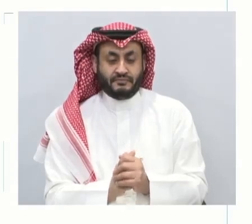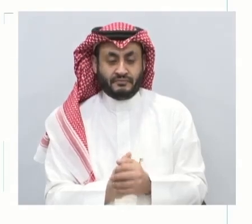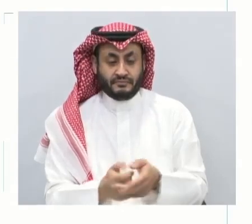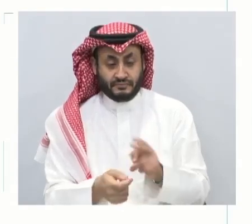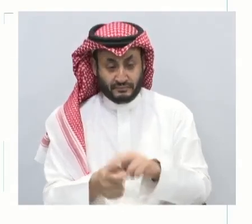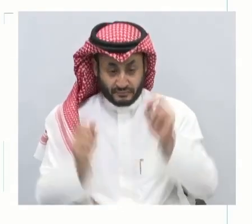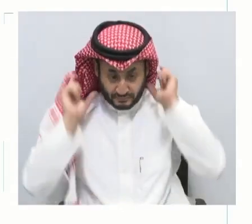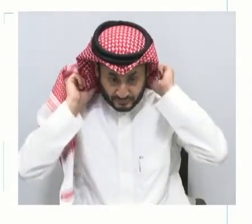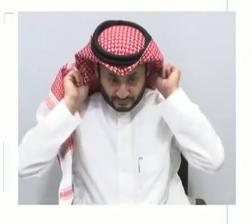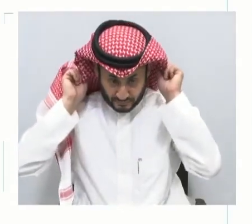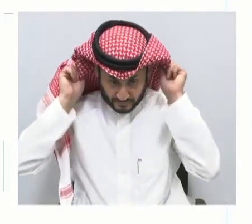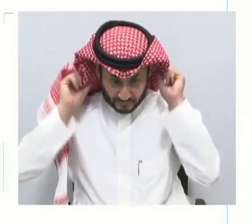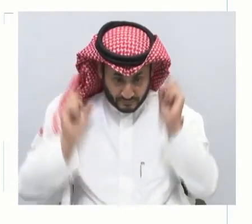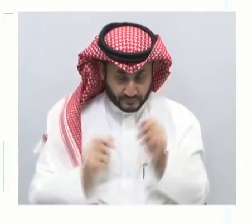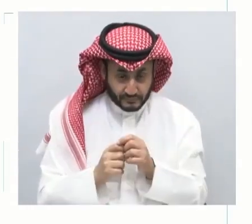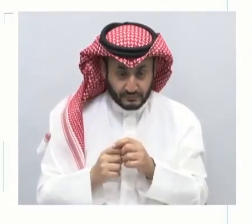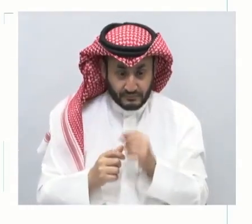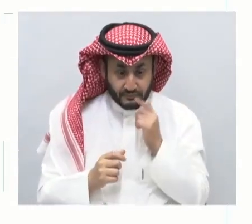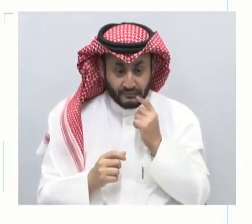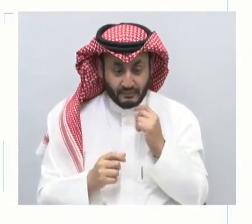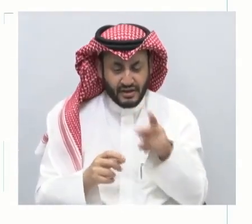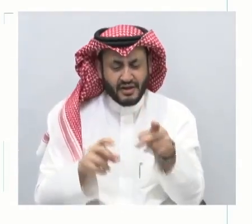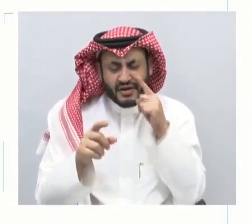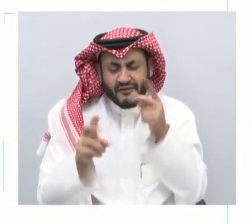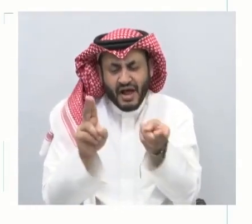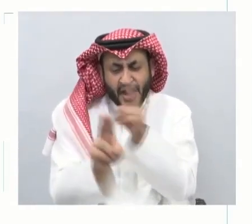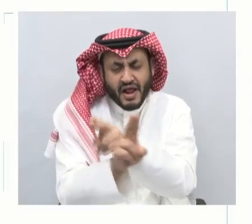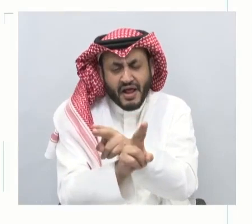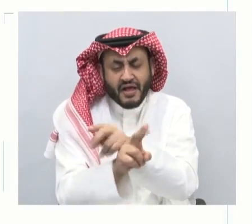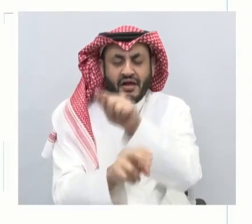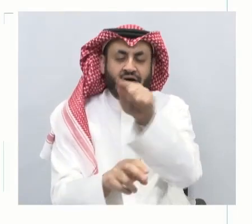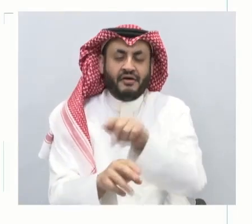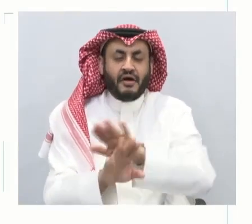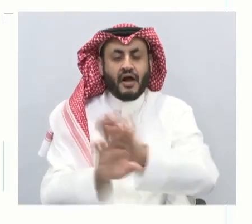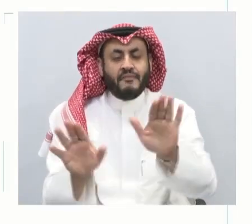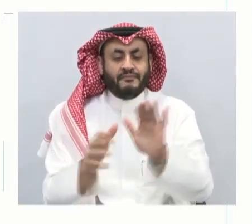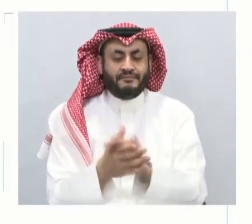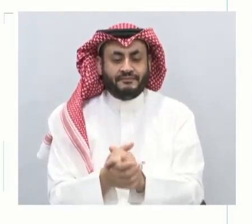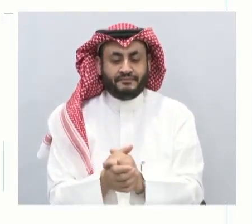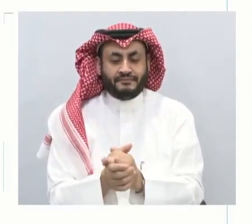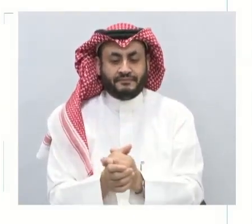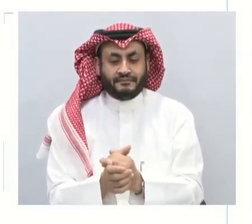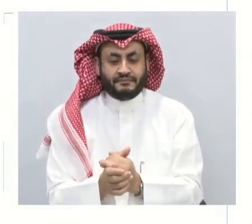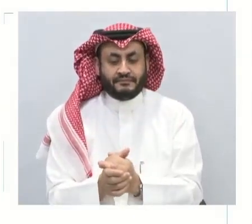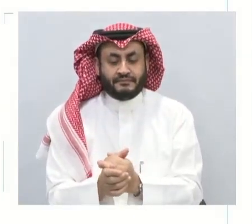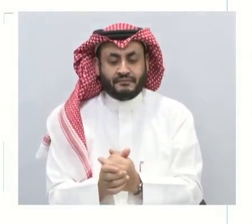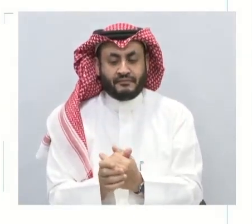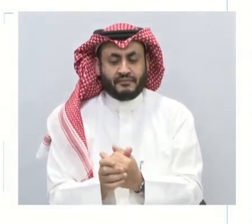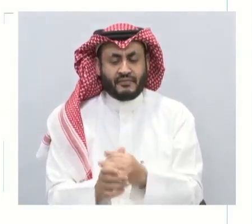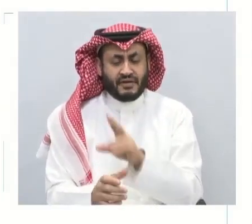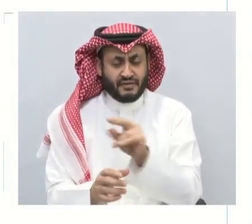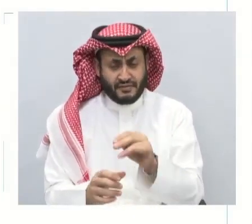here. Okay, will you travel next summer? We can exchange, as we said here, and we make the changes, as we